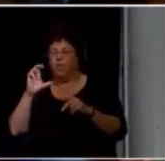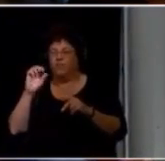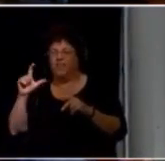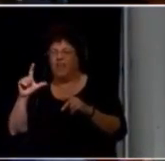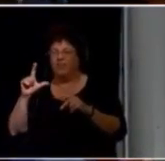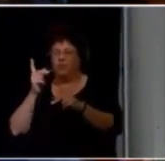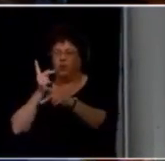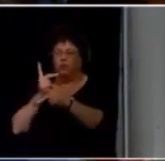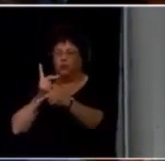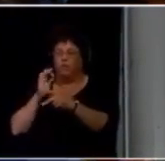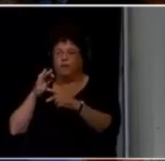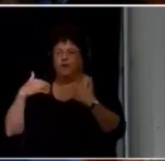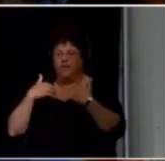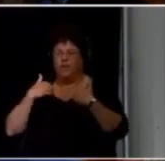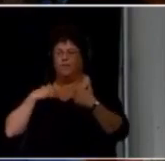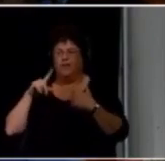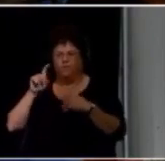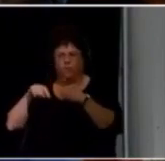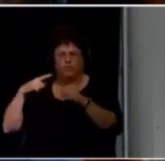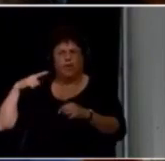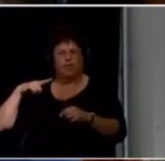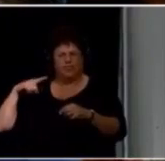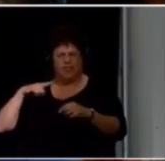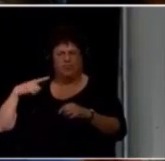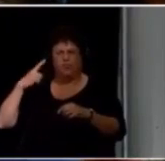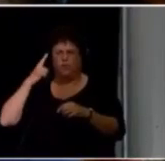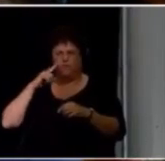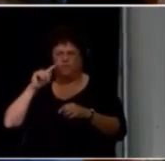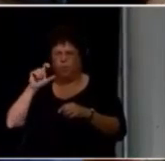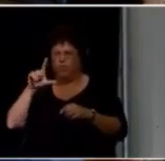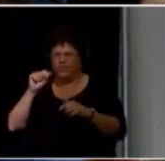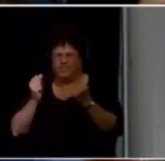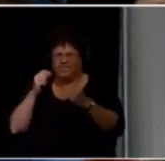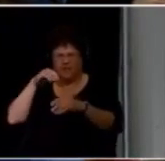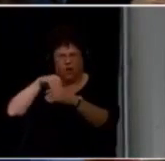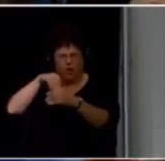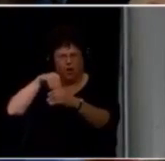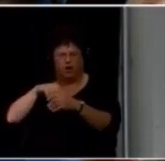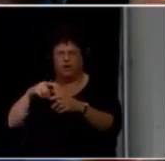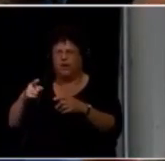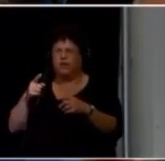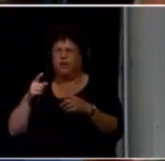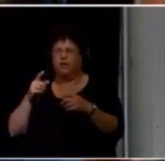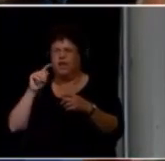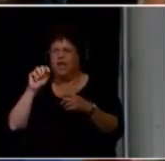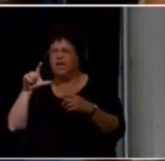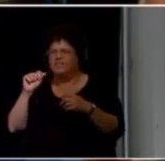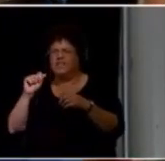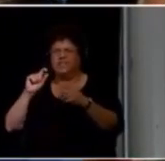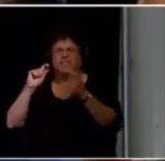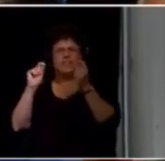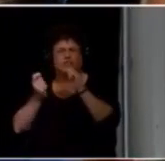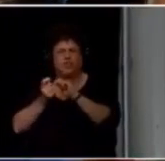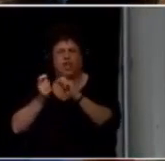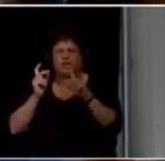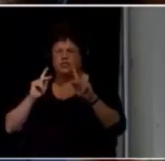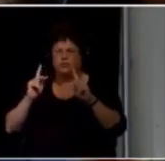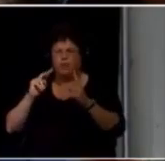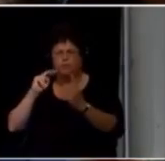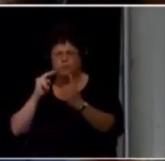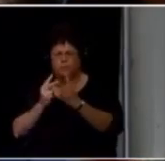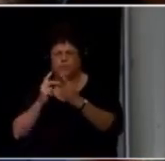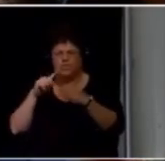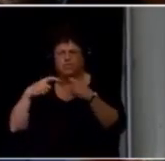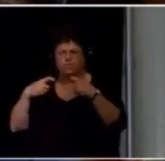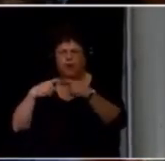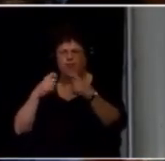interiors. As an innovator, Tesla has changed the public's perception of electric cars, and you've shown the industry that sustainable technology